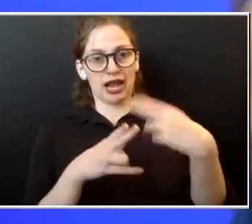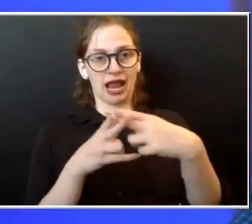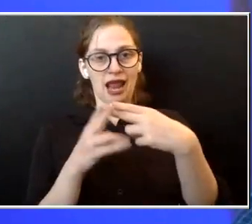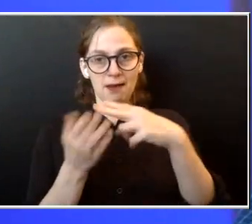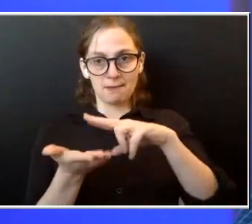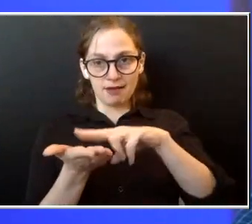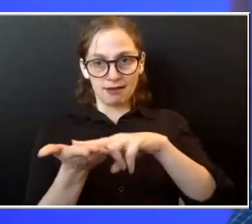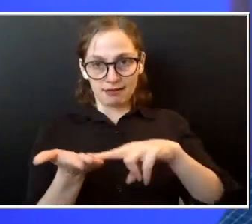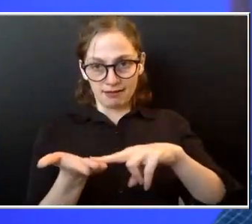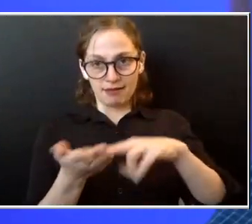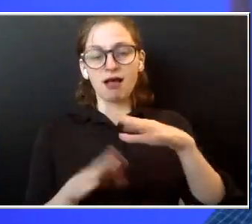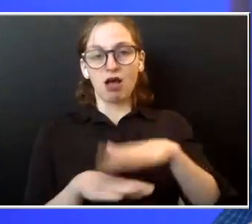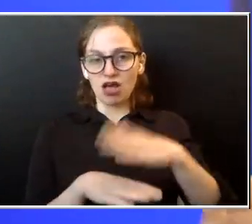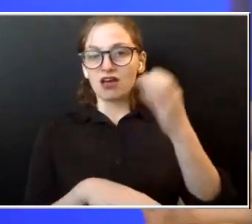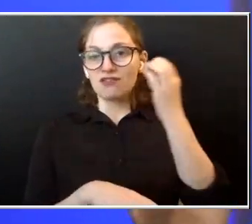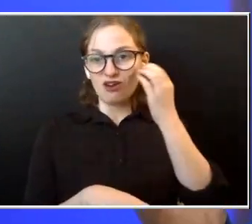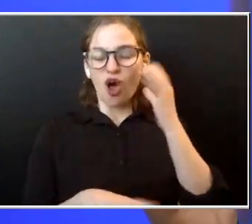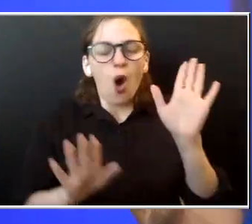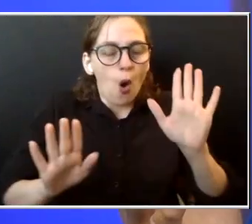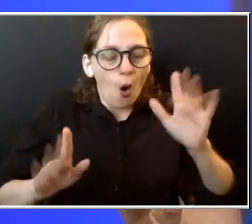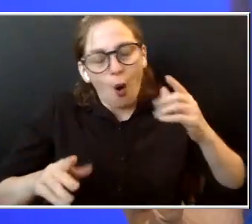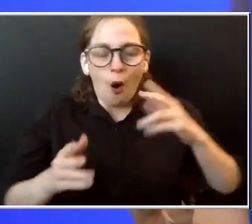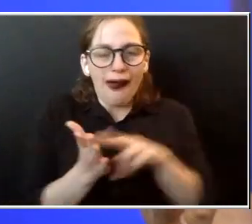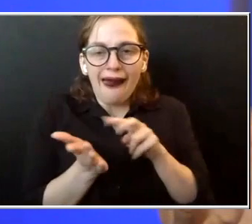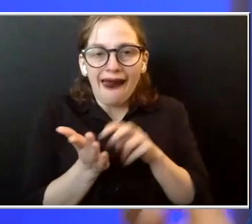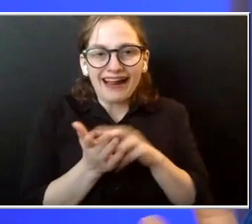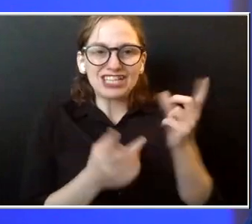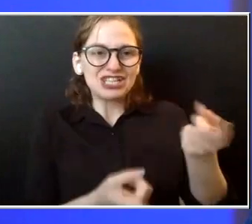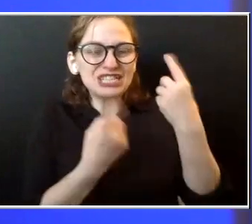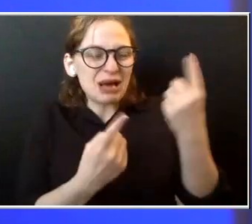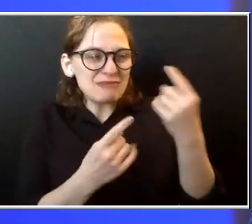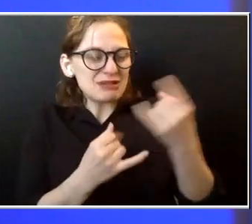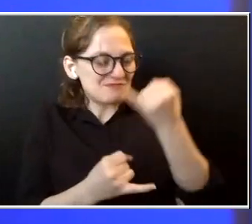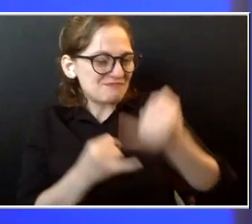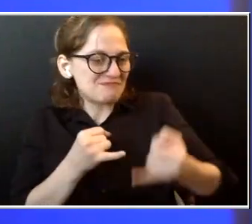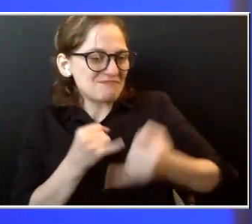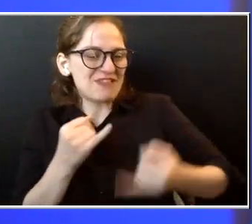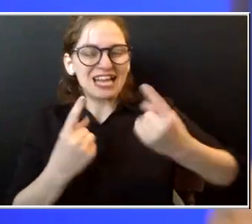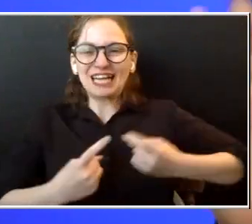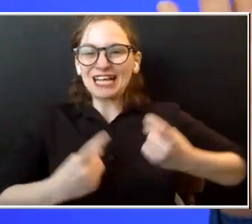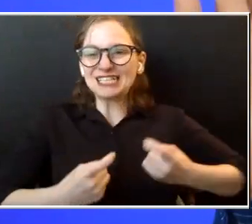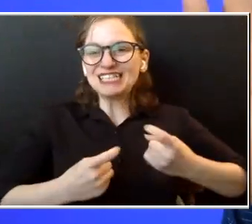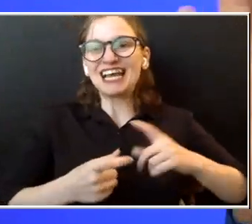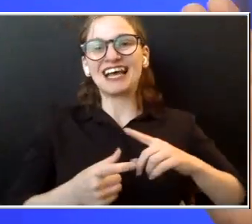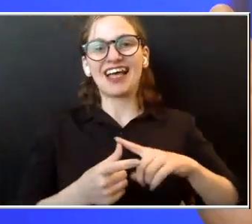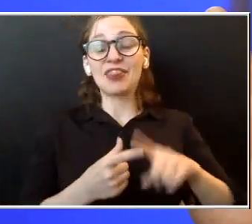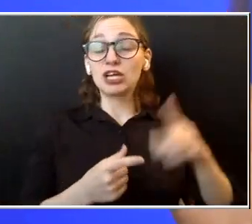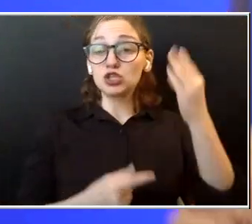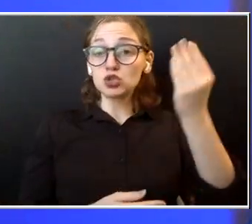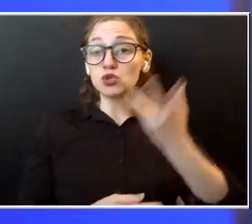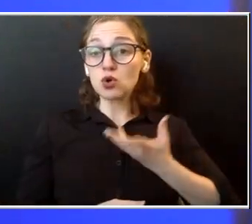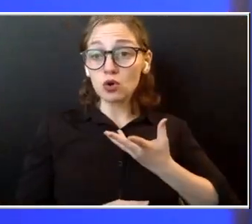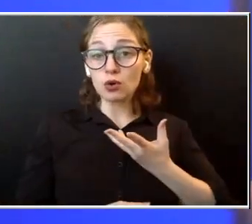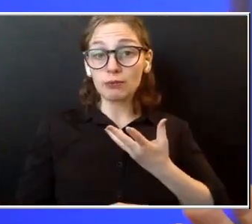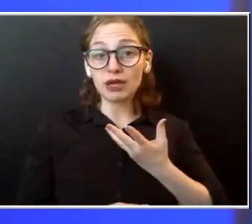to finalize her tests. And when she gave me the news, it was total